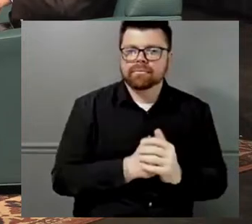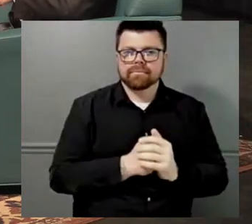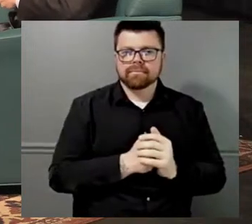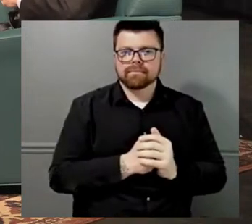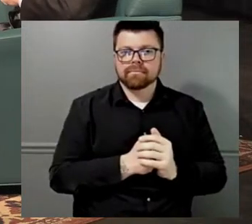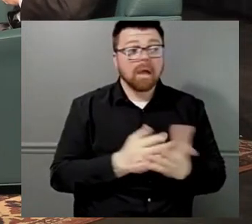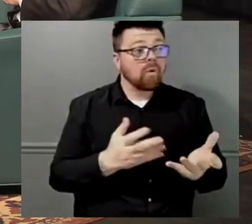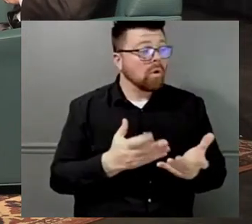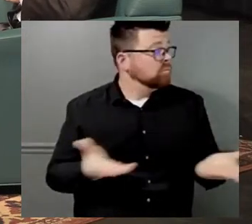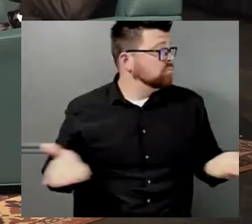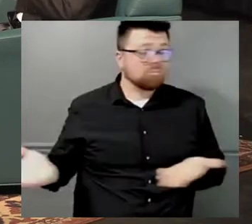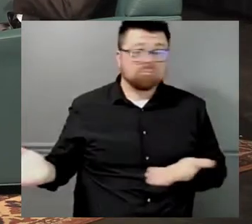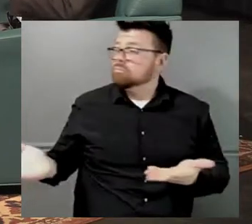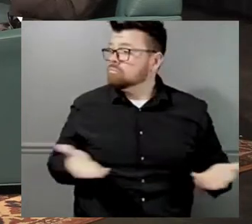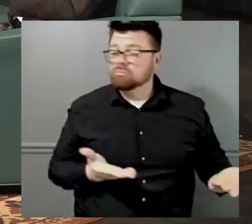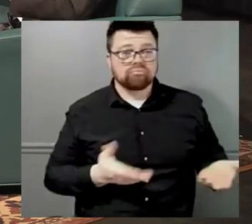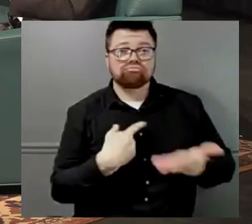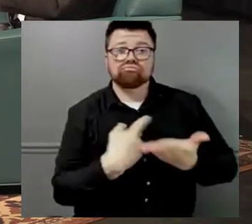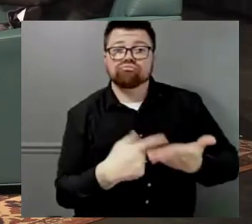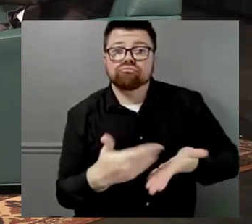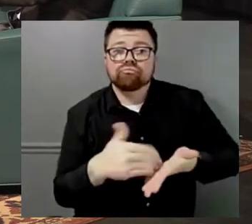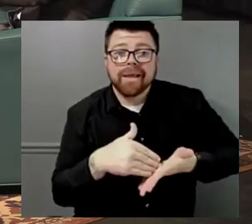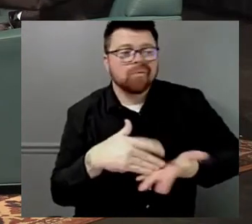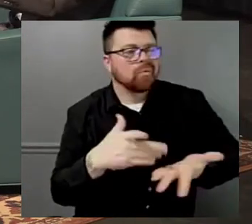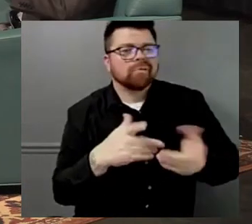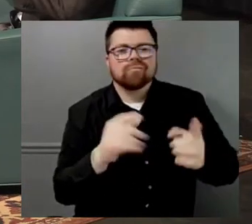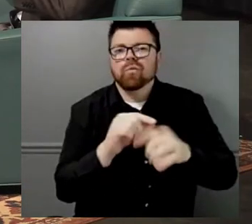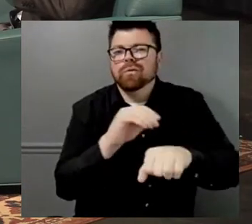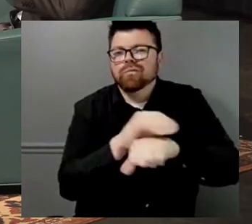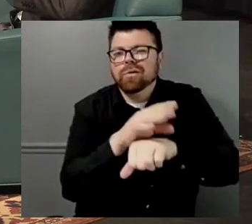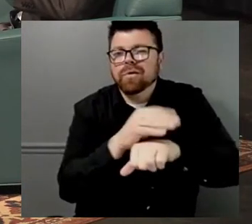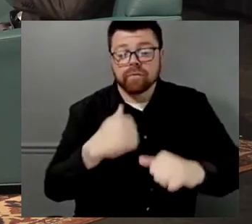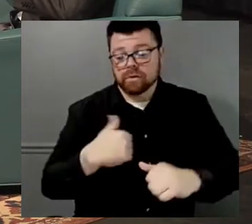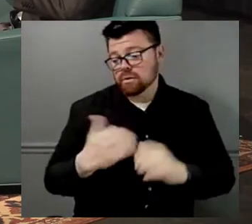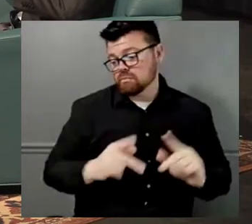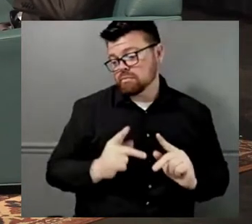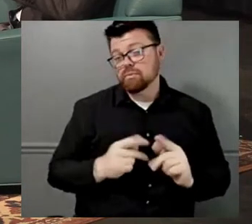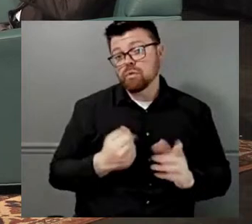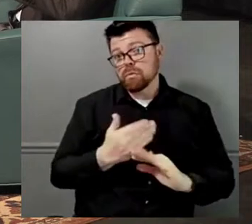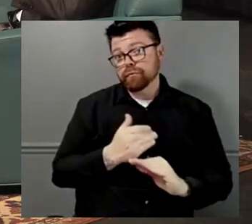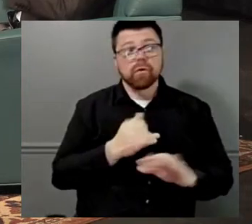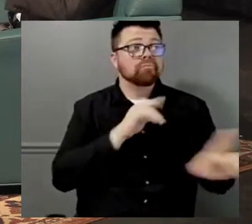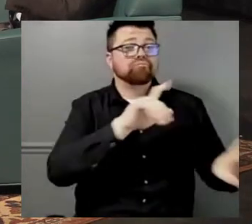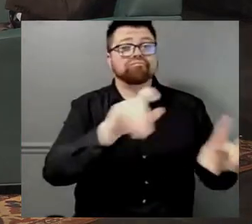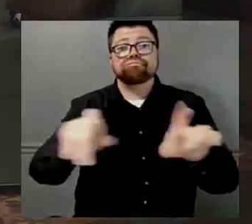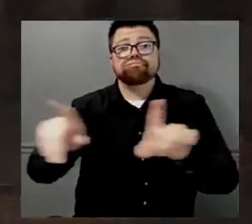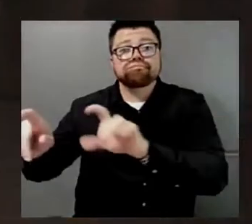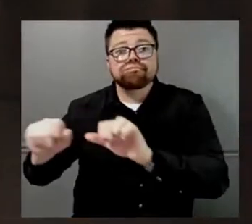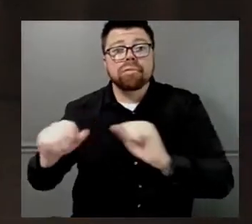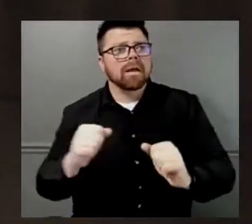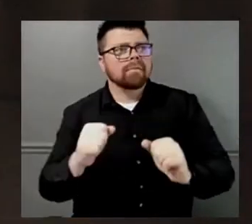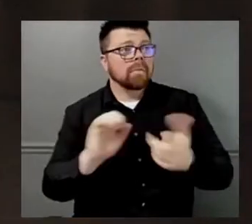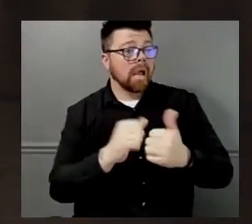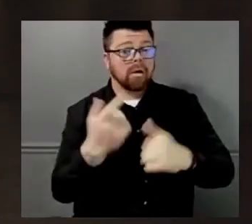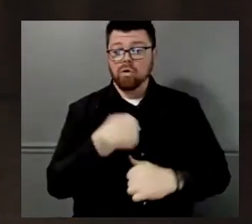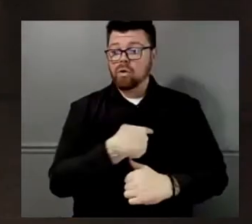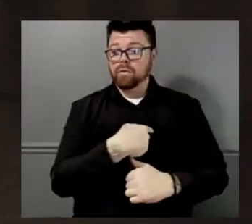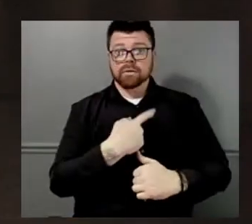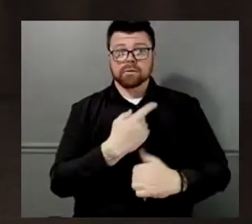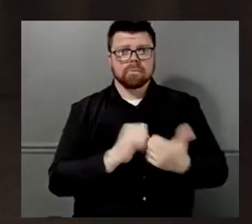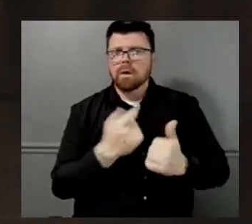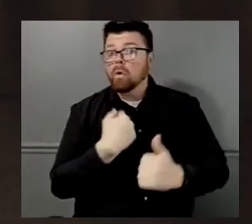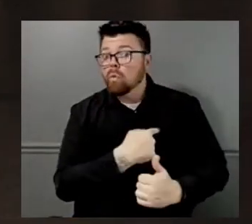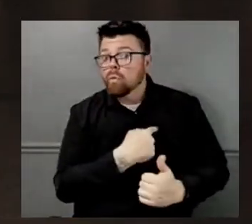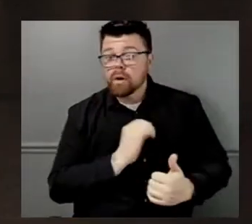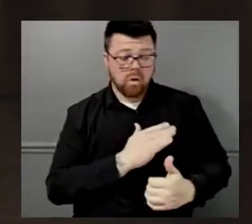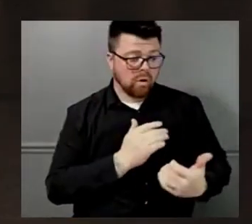just to speak to this again with words of advice for both the young people who pose questions and for all of us. How can we, in our lives and